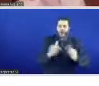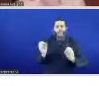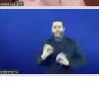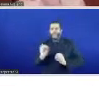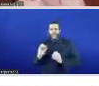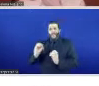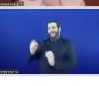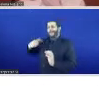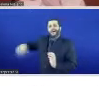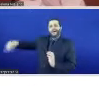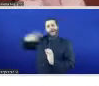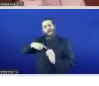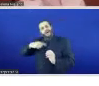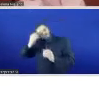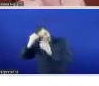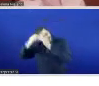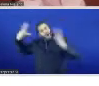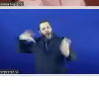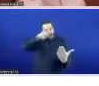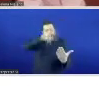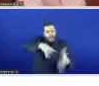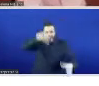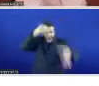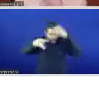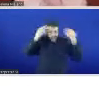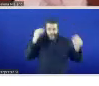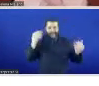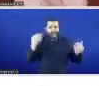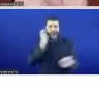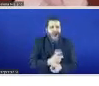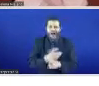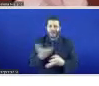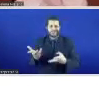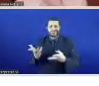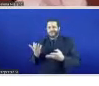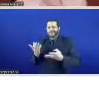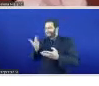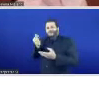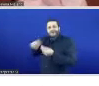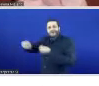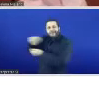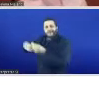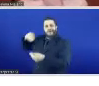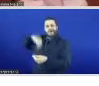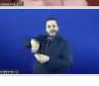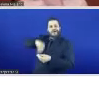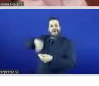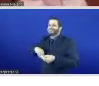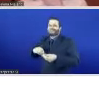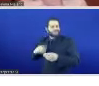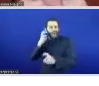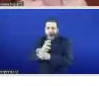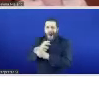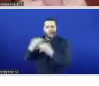immediately would be one of the solutions to that question. And finally, I think I want to return back to